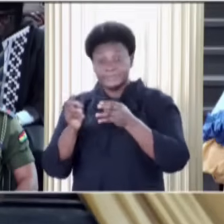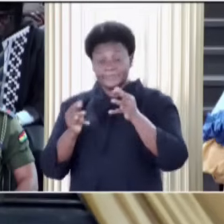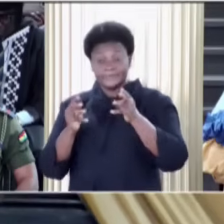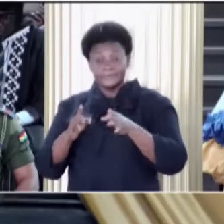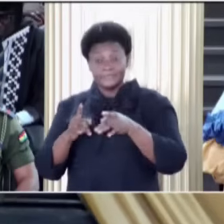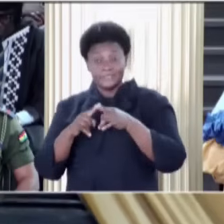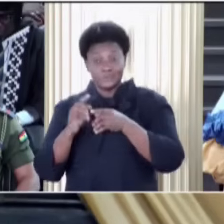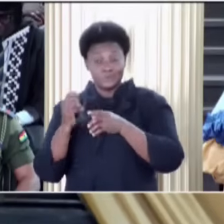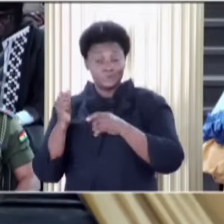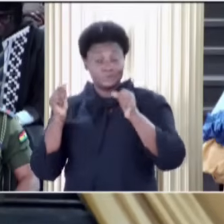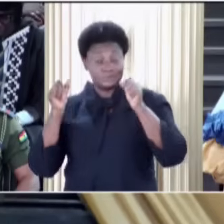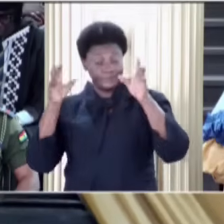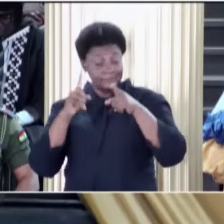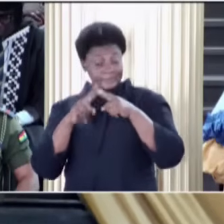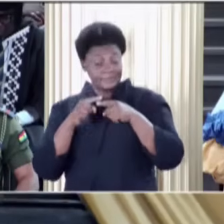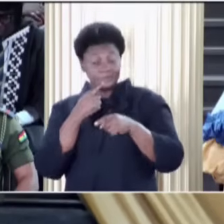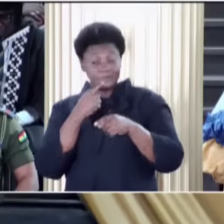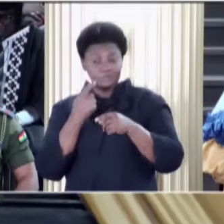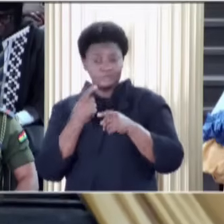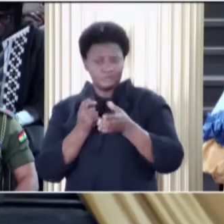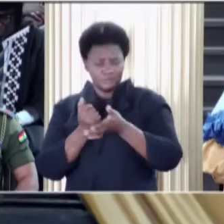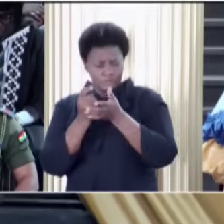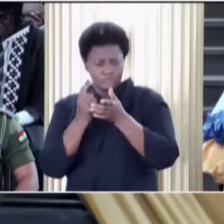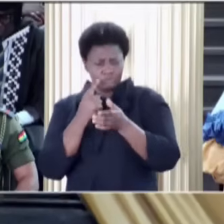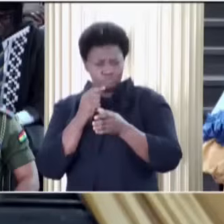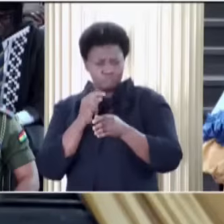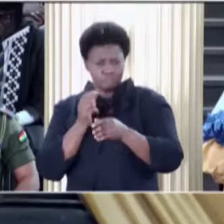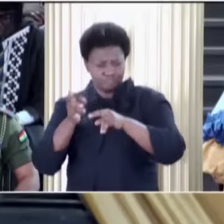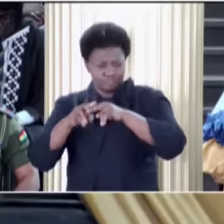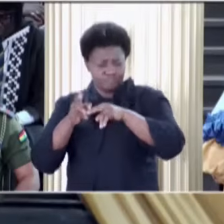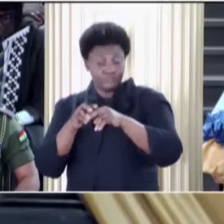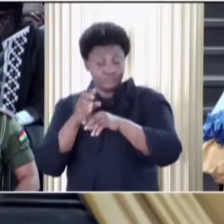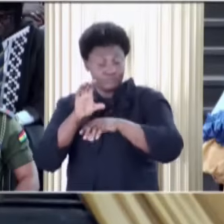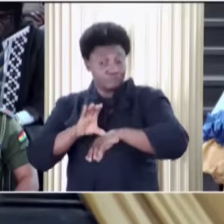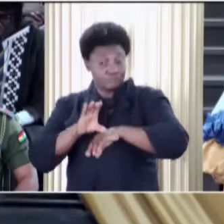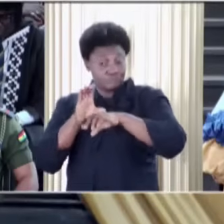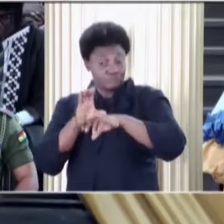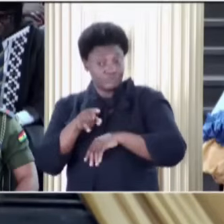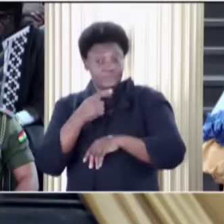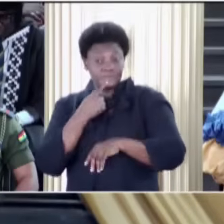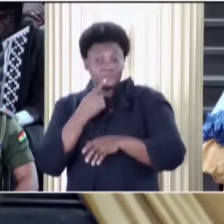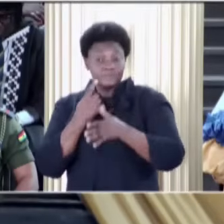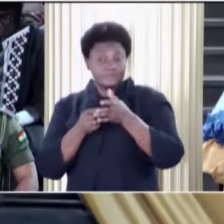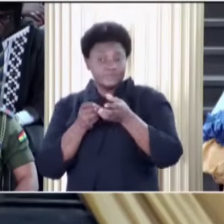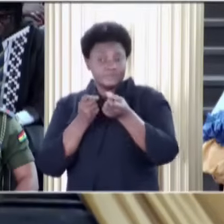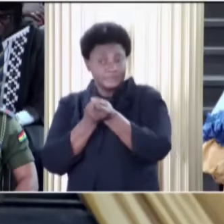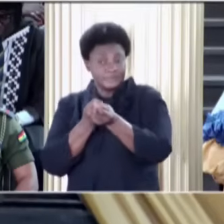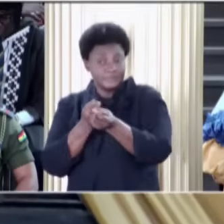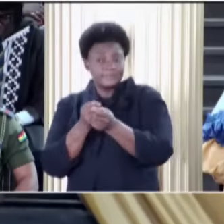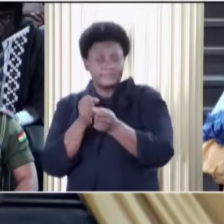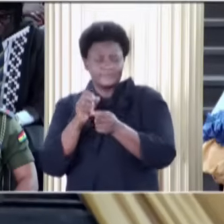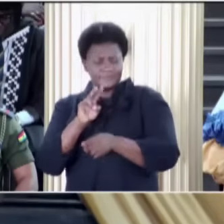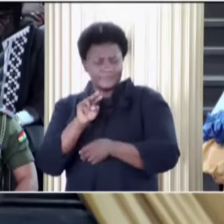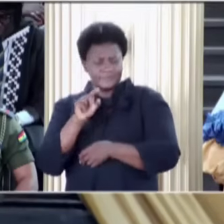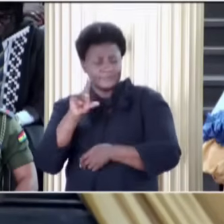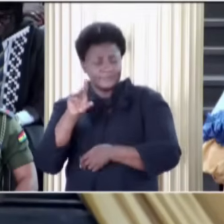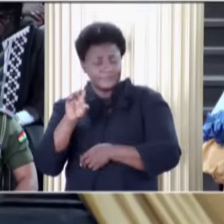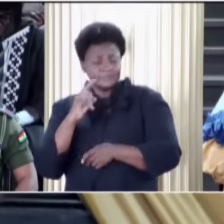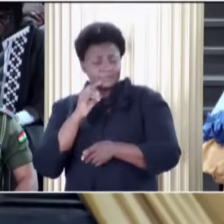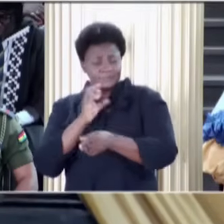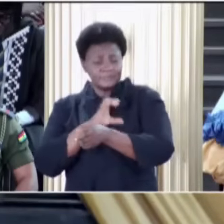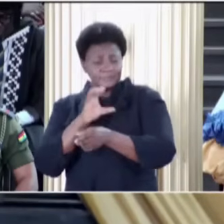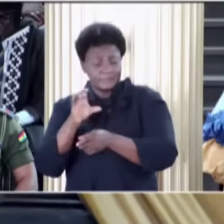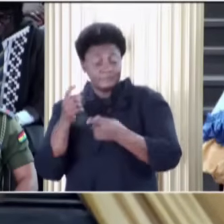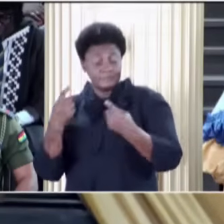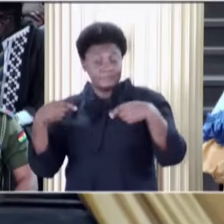to fostering an inclusive culture in which students feel supported, valued, and empowered to succeed.